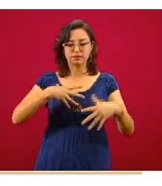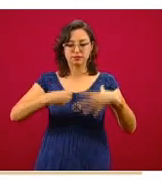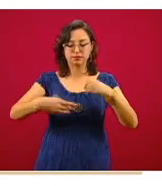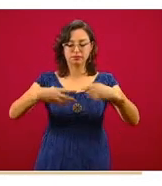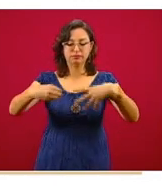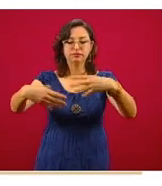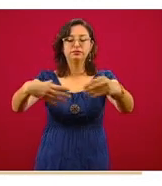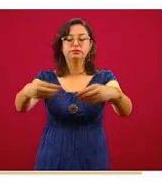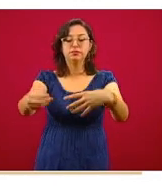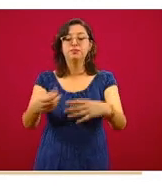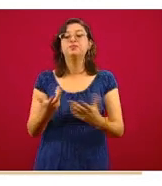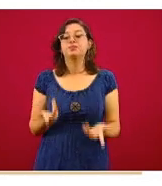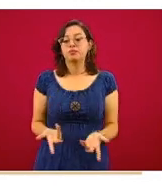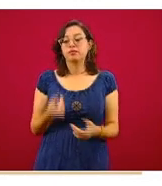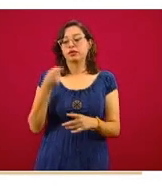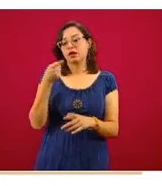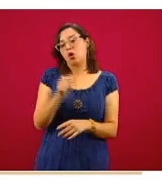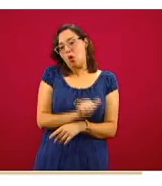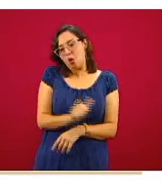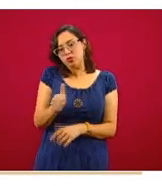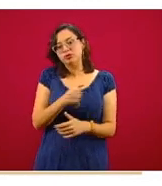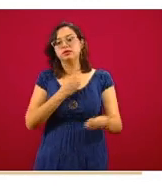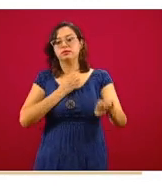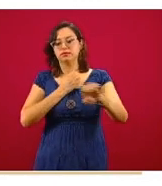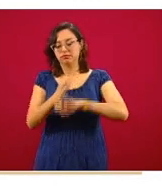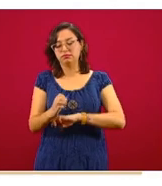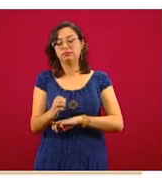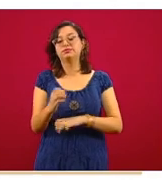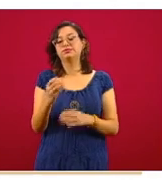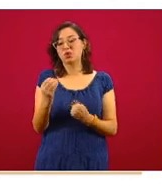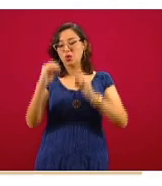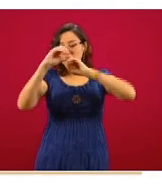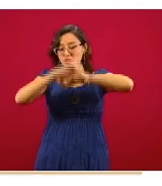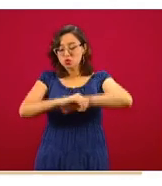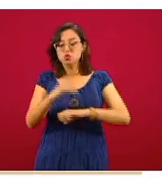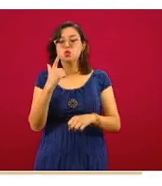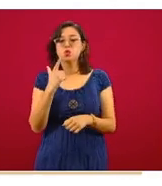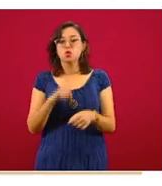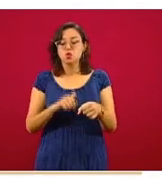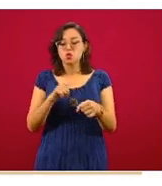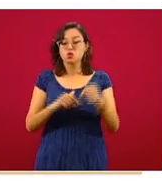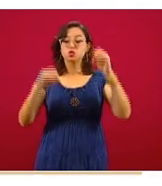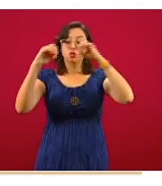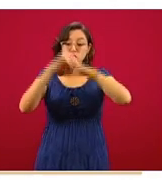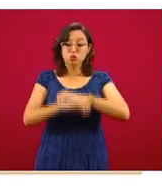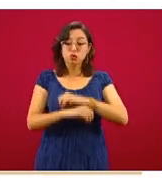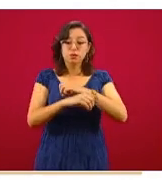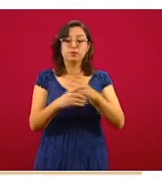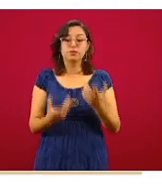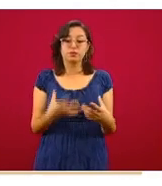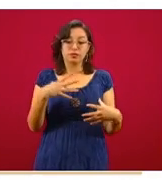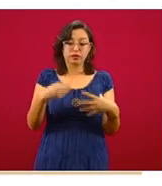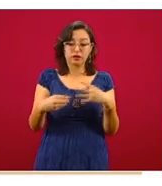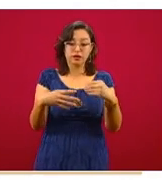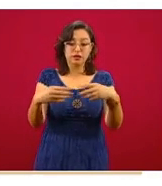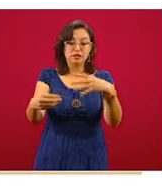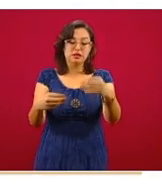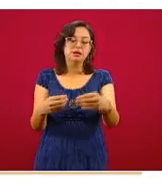Mexico City and the Mexico State area are the ones with the highest concentration of